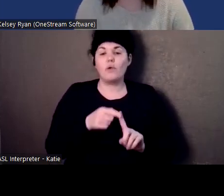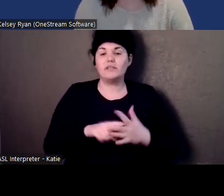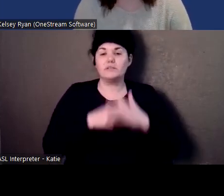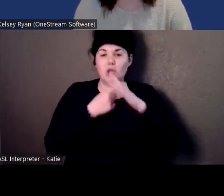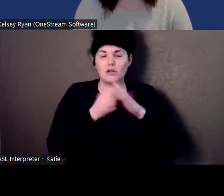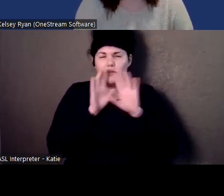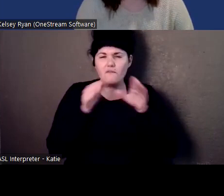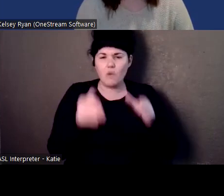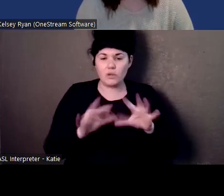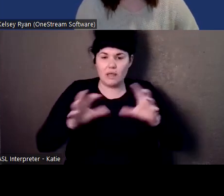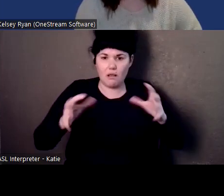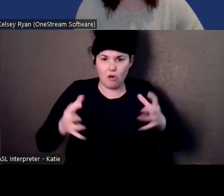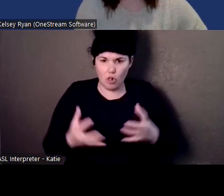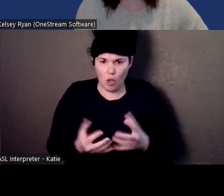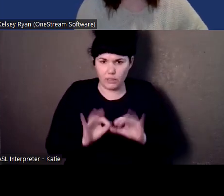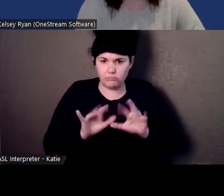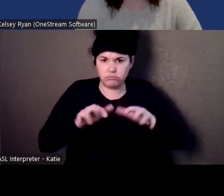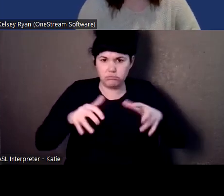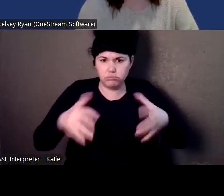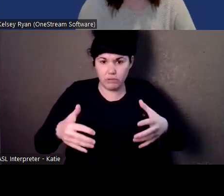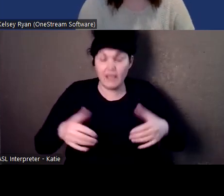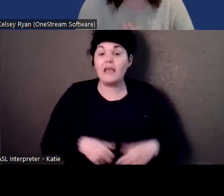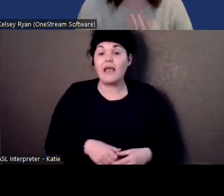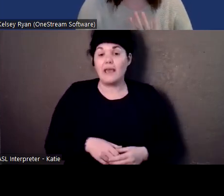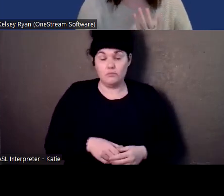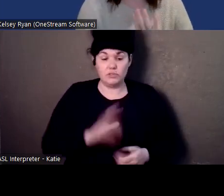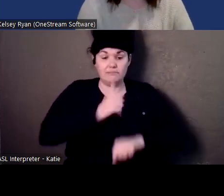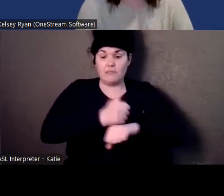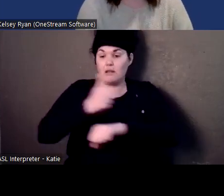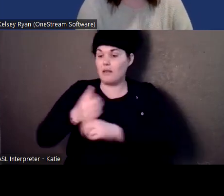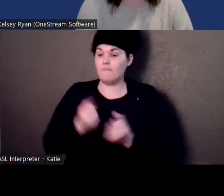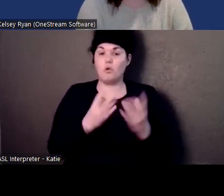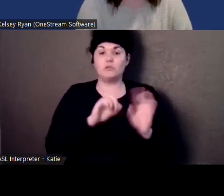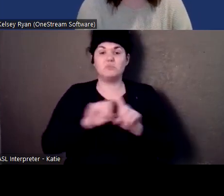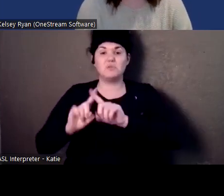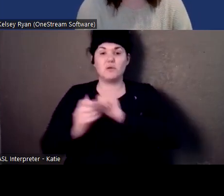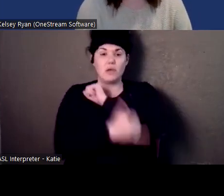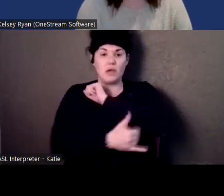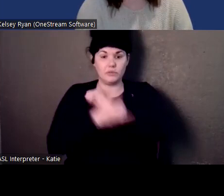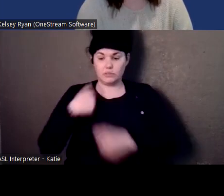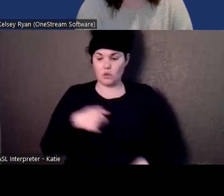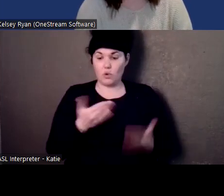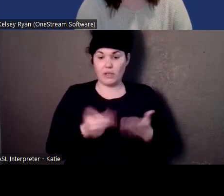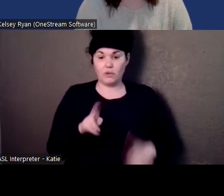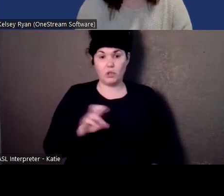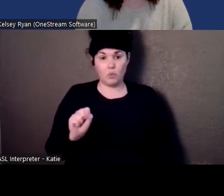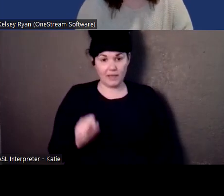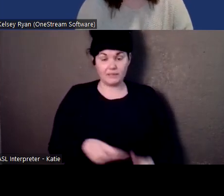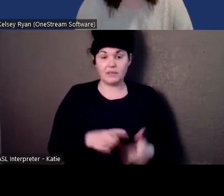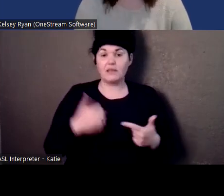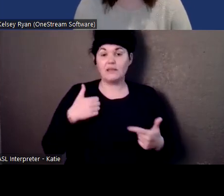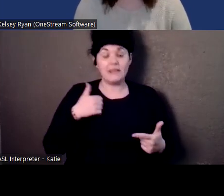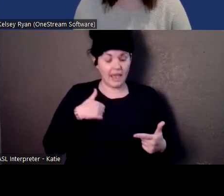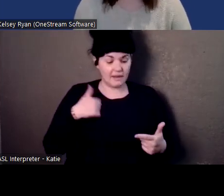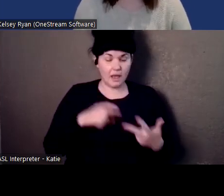globally and expanding into multiple countries. So not only are we here in US, Canada, and Mexico, but we also have employees